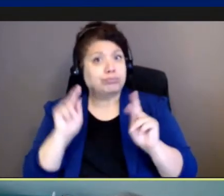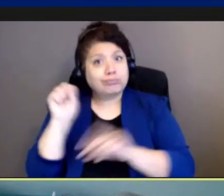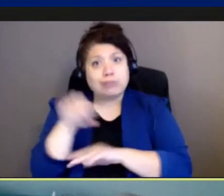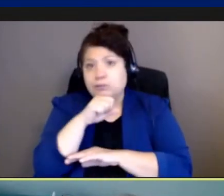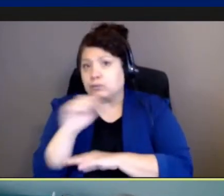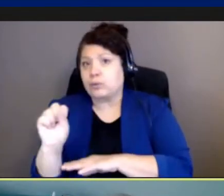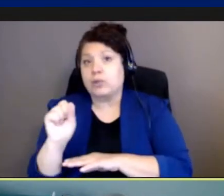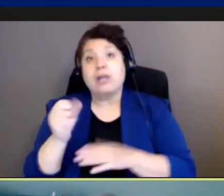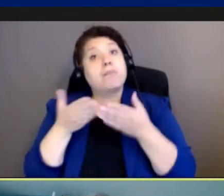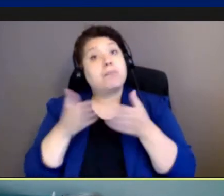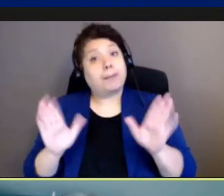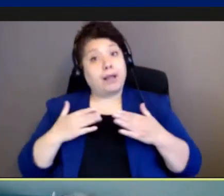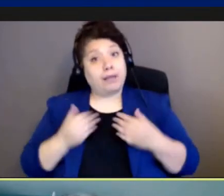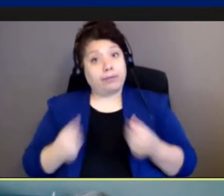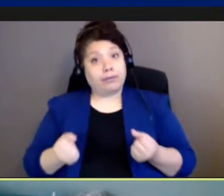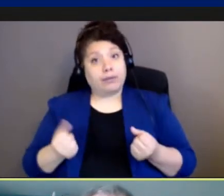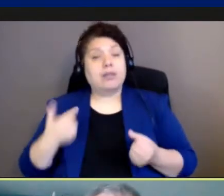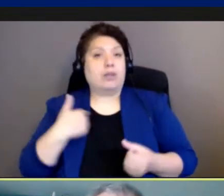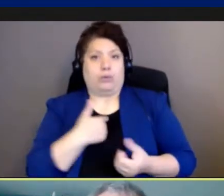can to